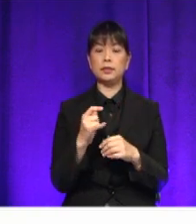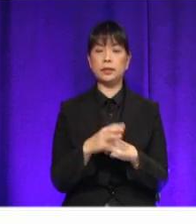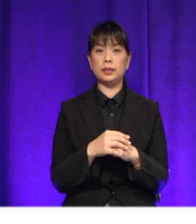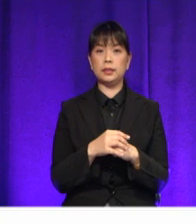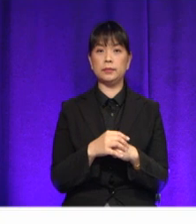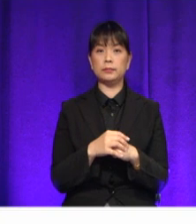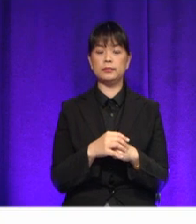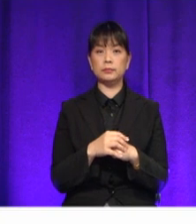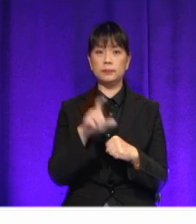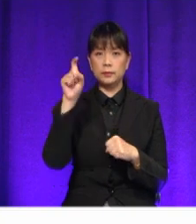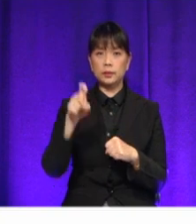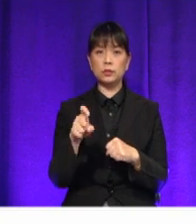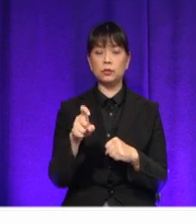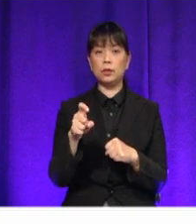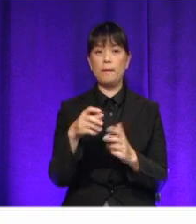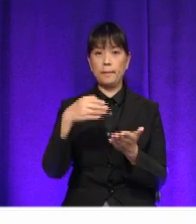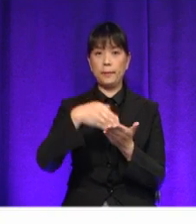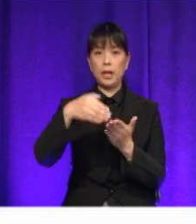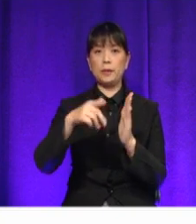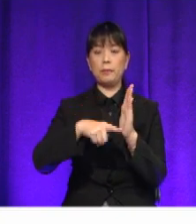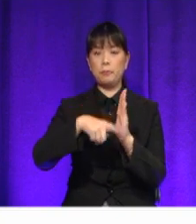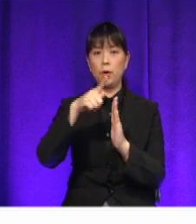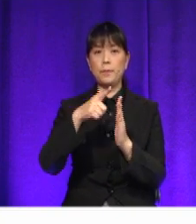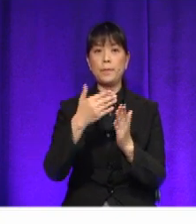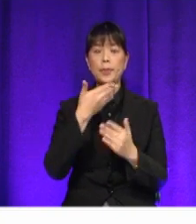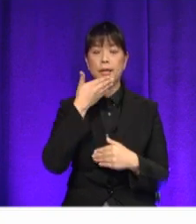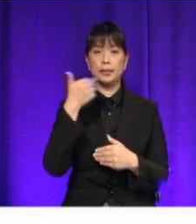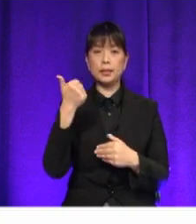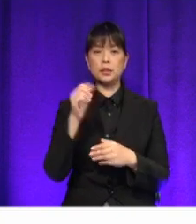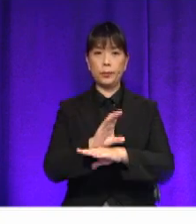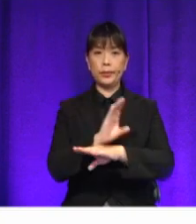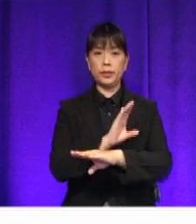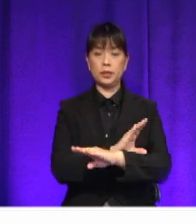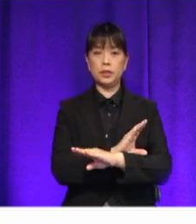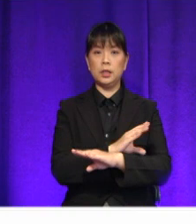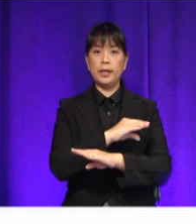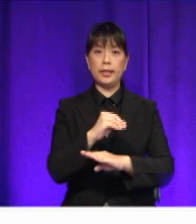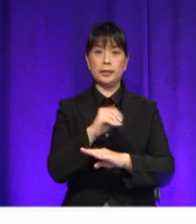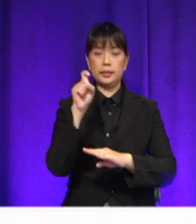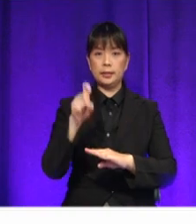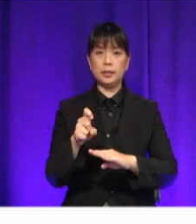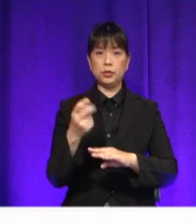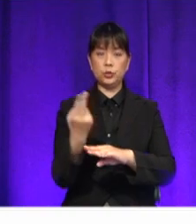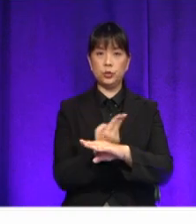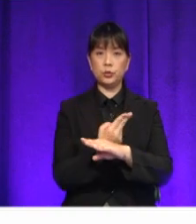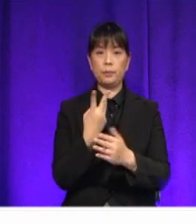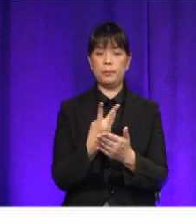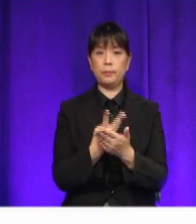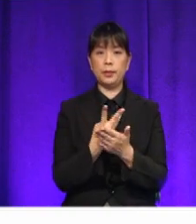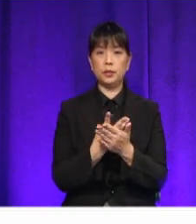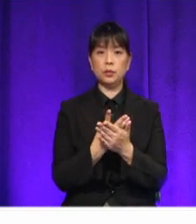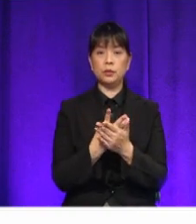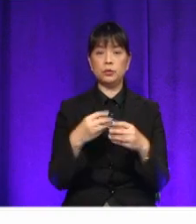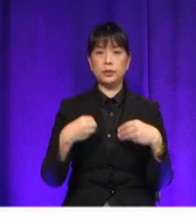better computers, PCs, Chromebooks. Then they also need use the money to provide much more